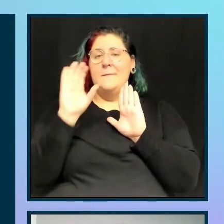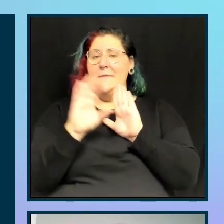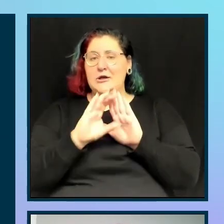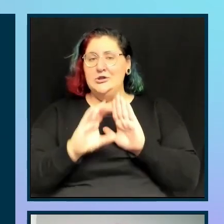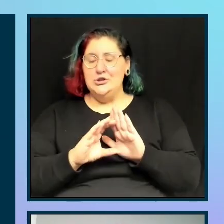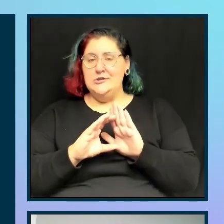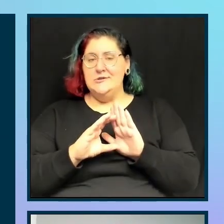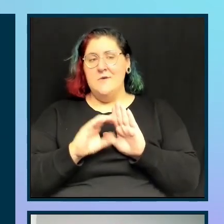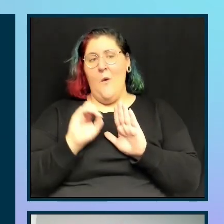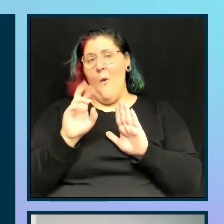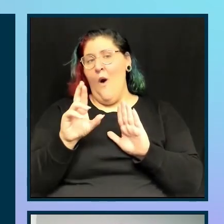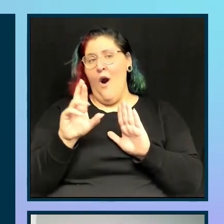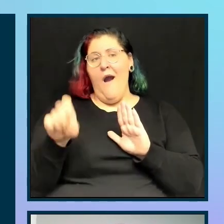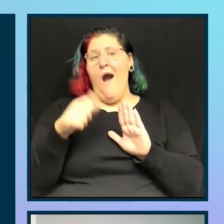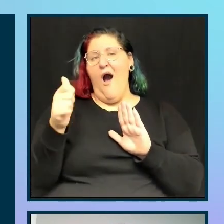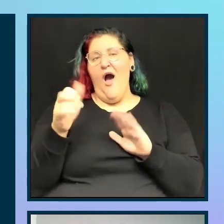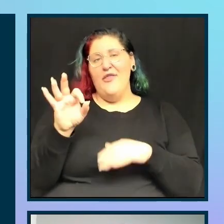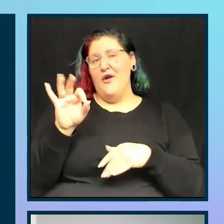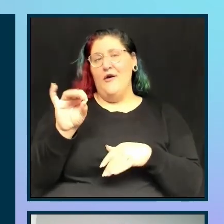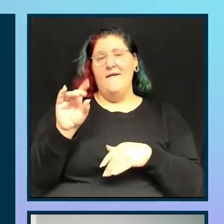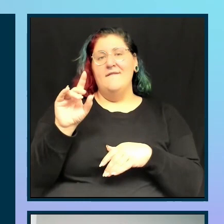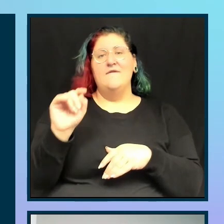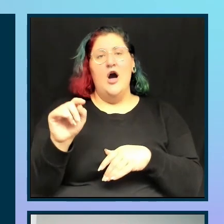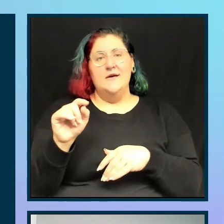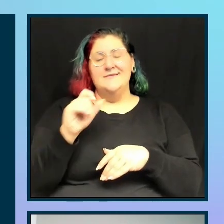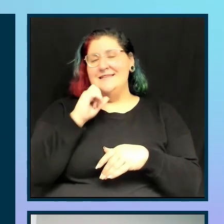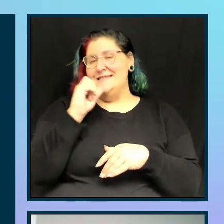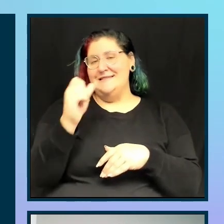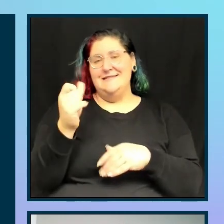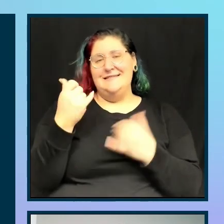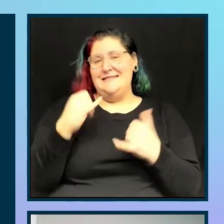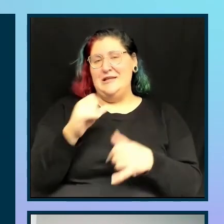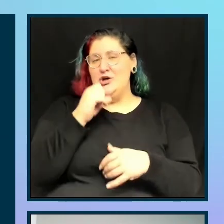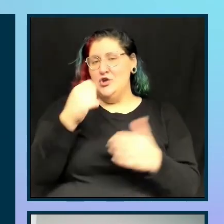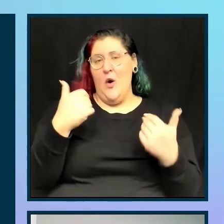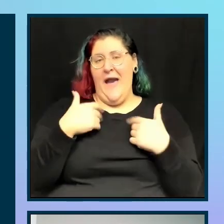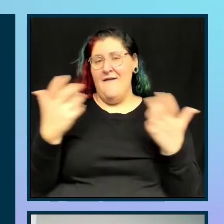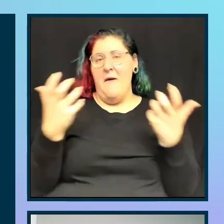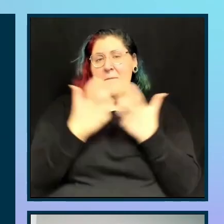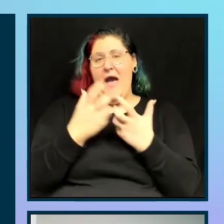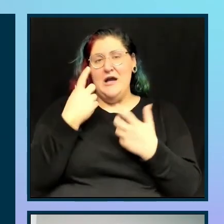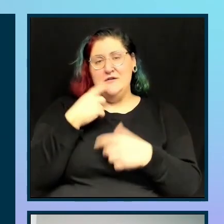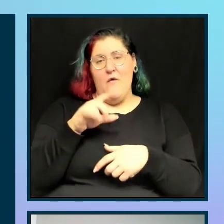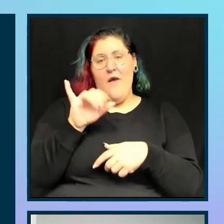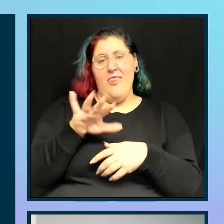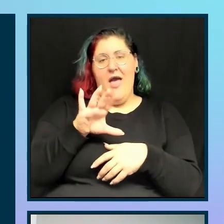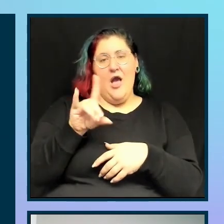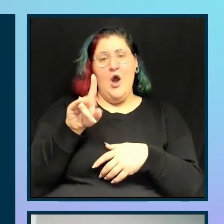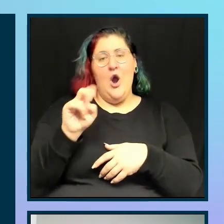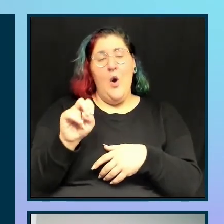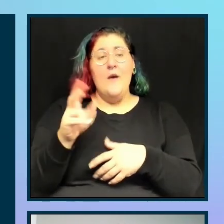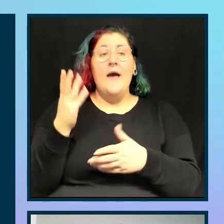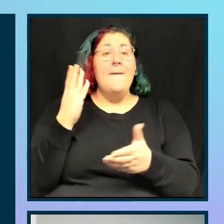that are out there that are still non-Unicode. They have a look and feel that the author wants to preserve because it's necessary